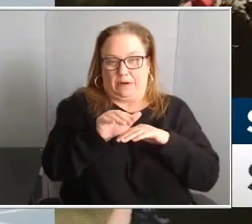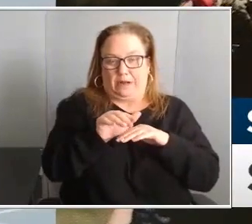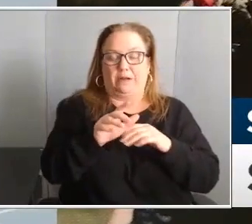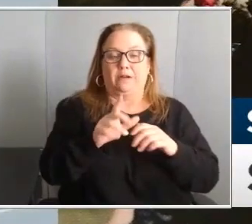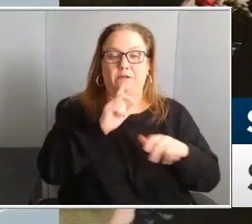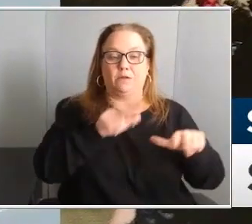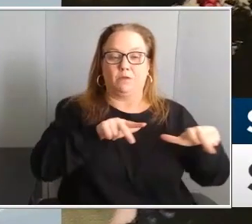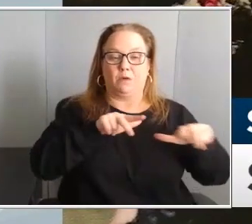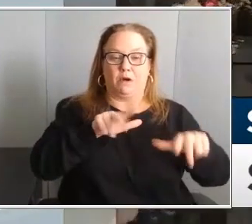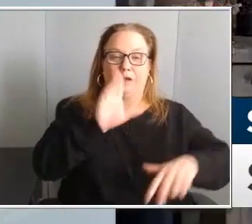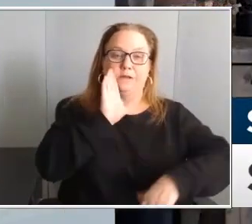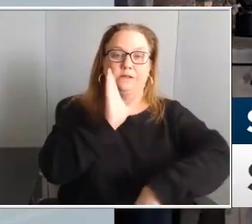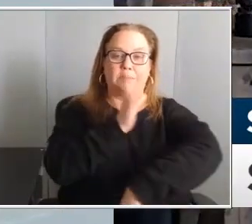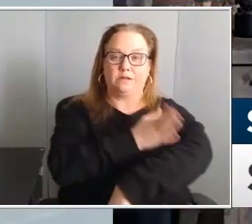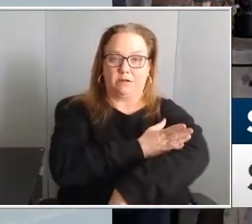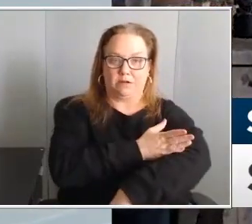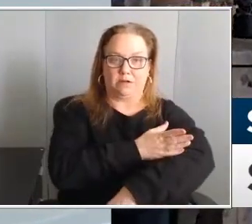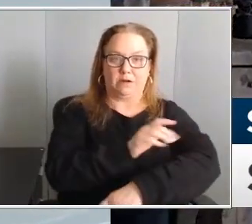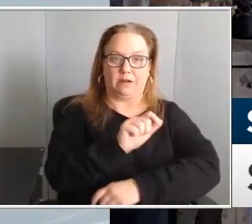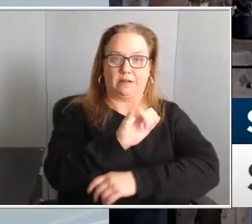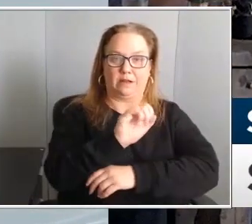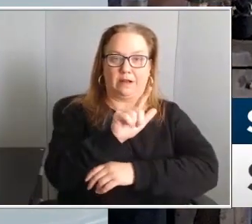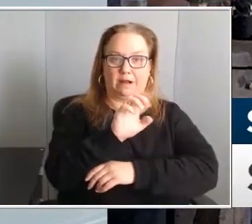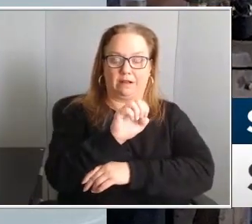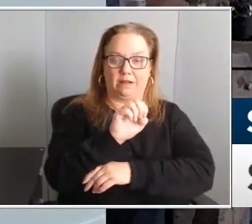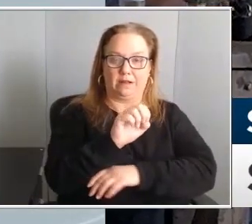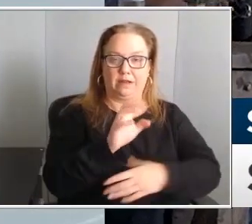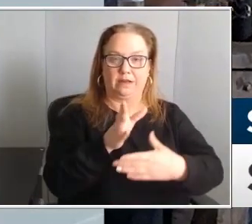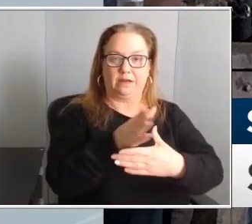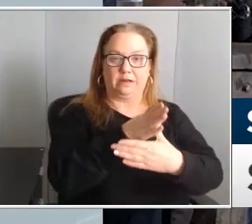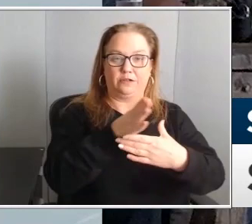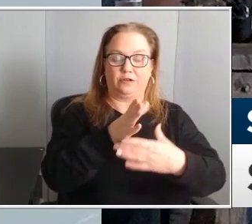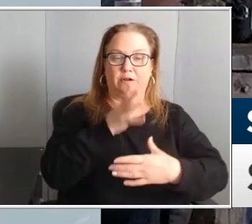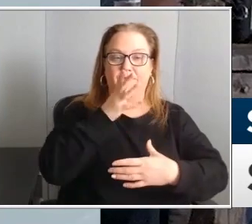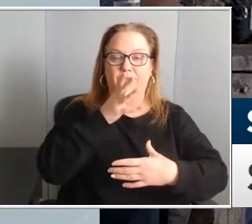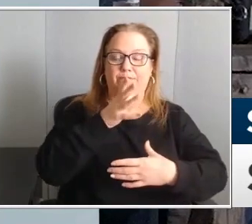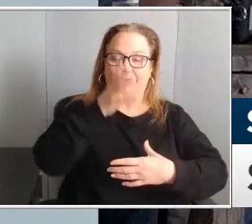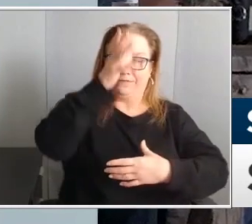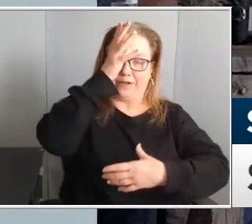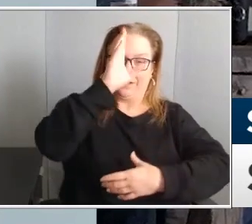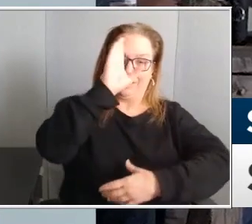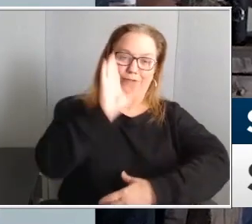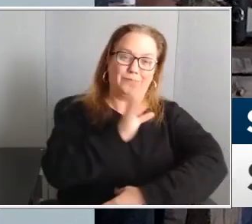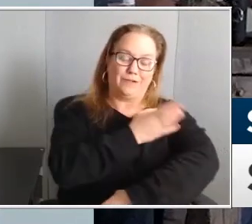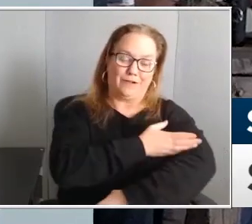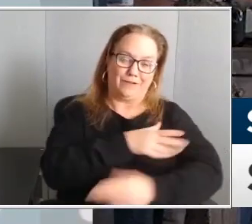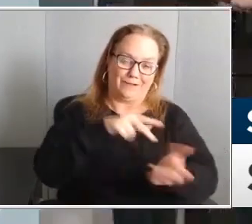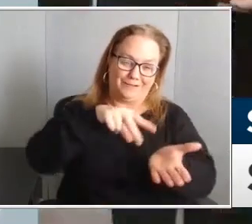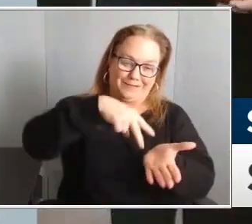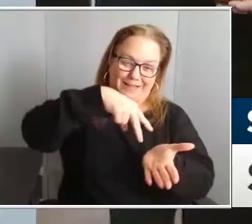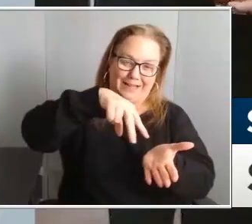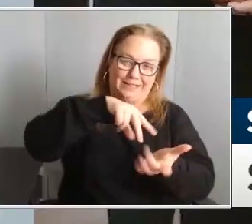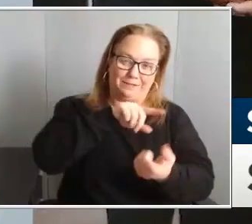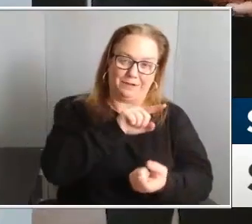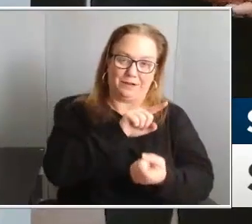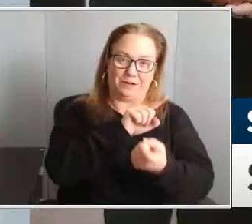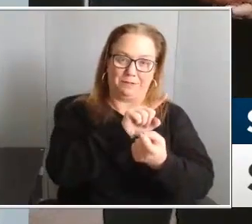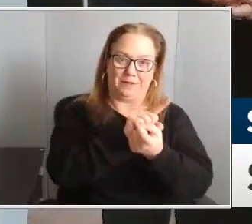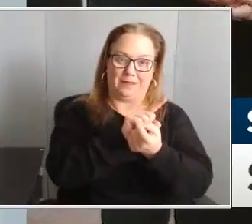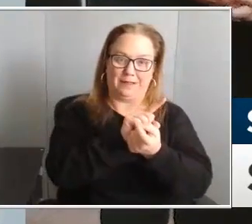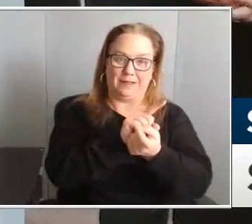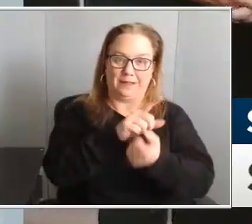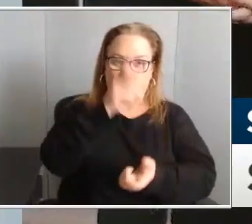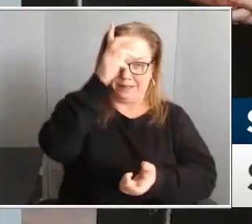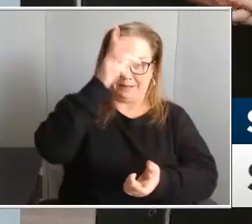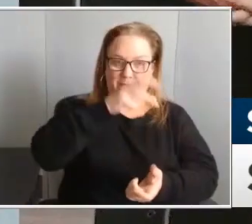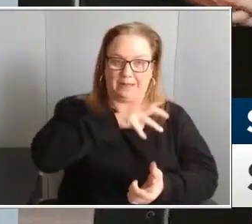his daughter down the aisle and sharing a father-daughter dance. Today, we're going to meet the man in those wedding photos